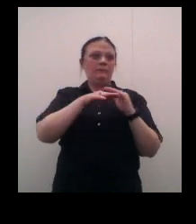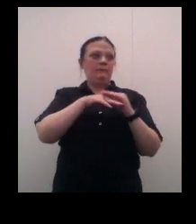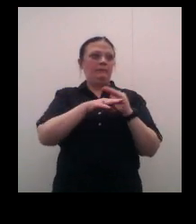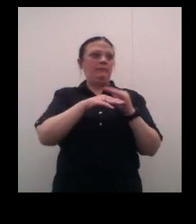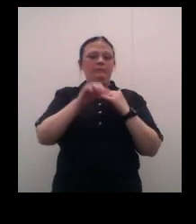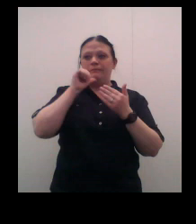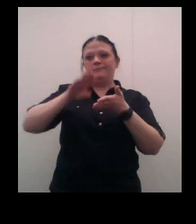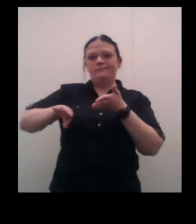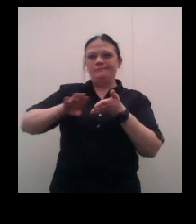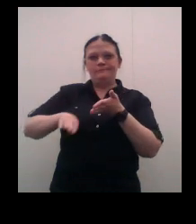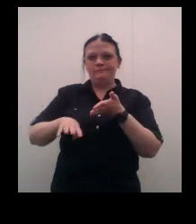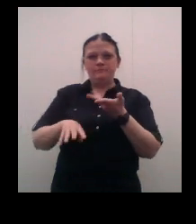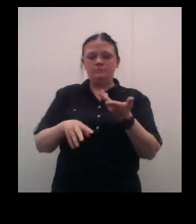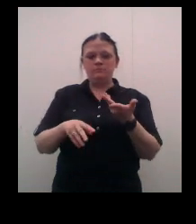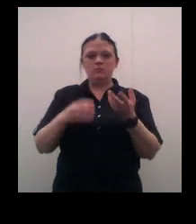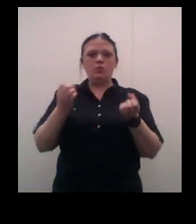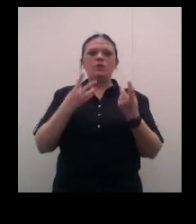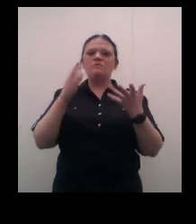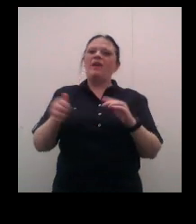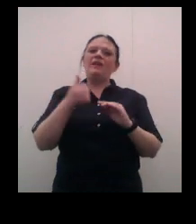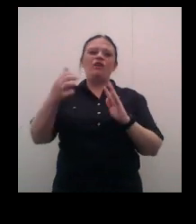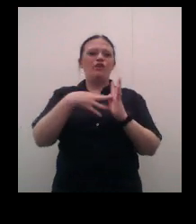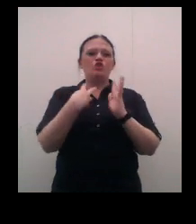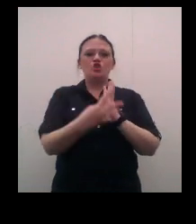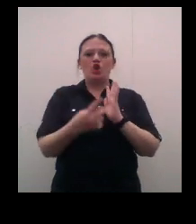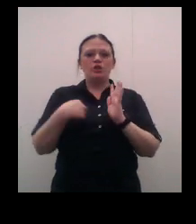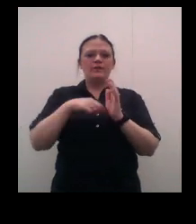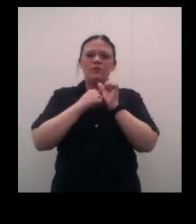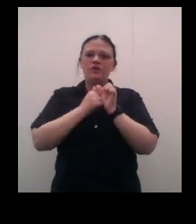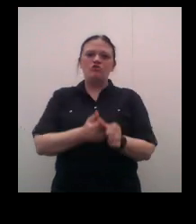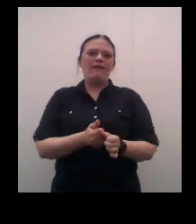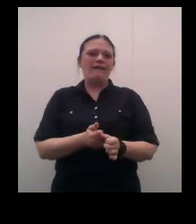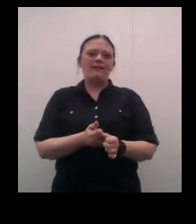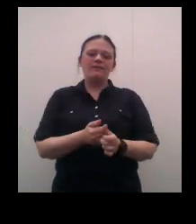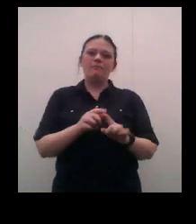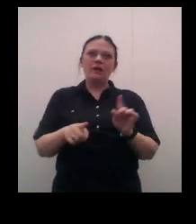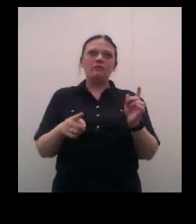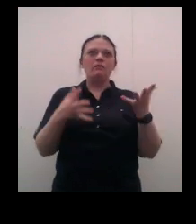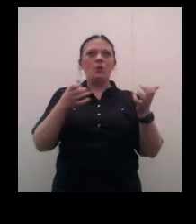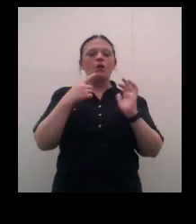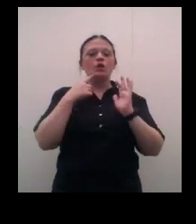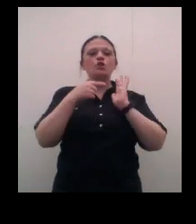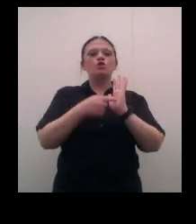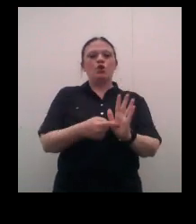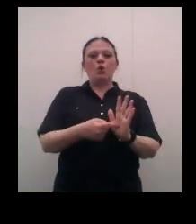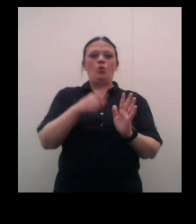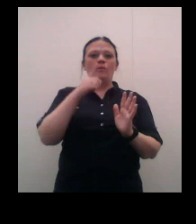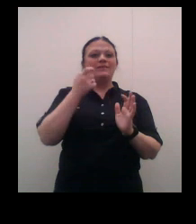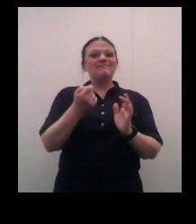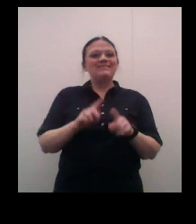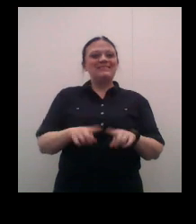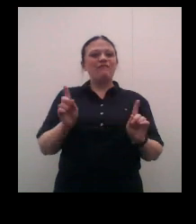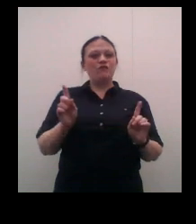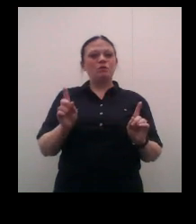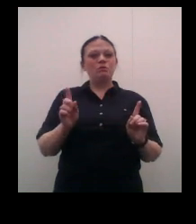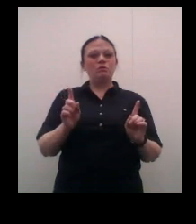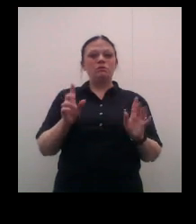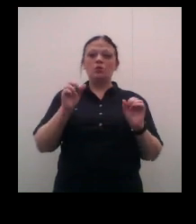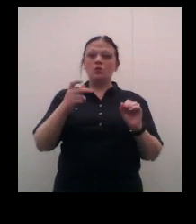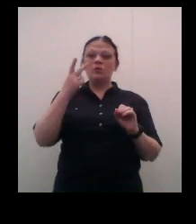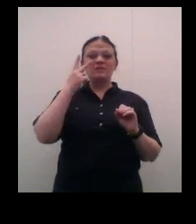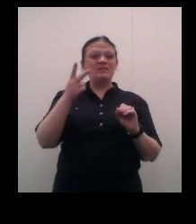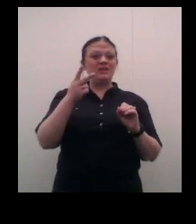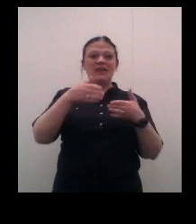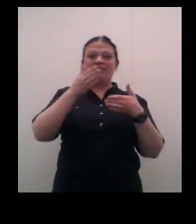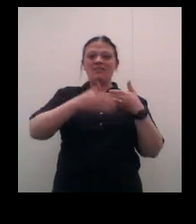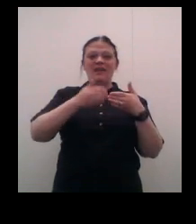that. There's a lot of other charts you haven't seen that we're keeping track on, but I wanted to show you this one because it's a little different one, because you see that little tail there that